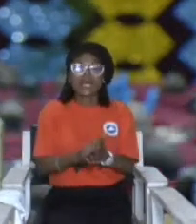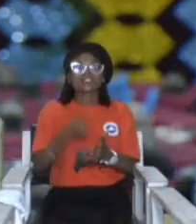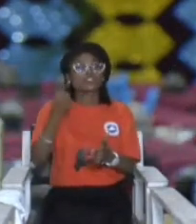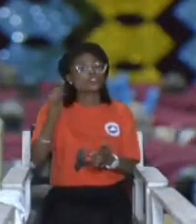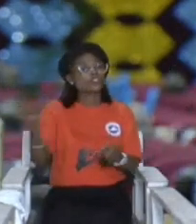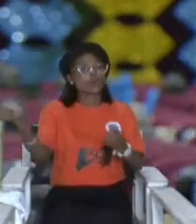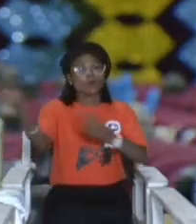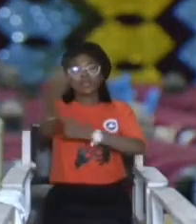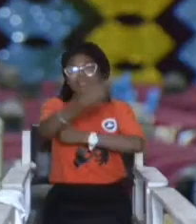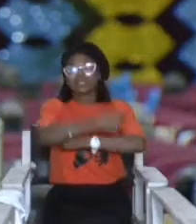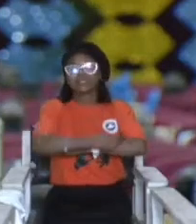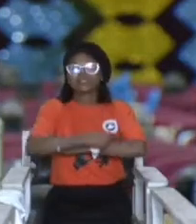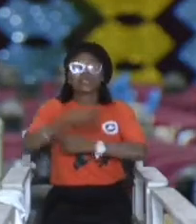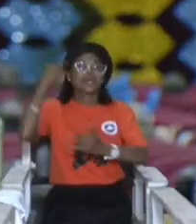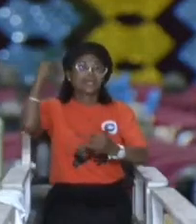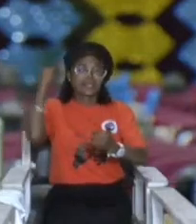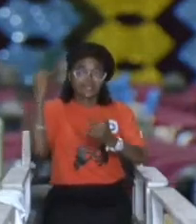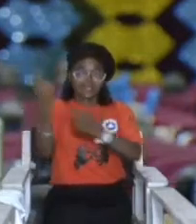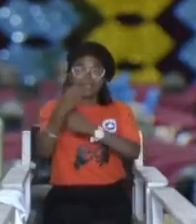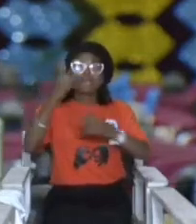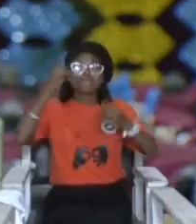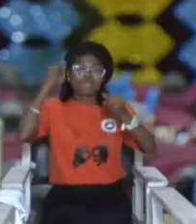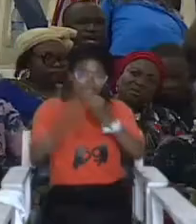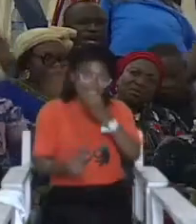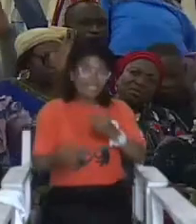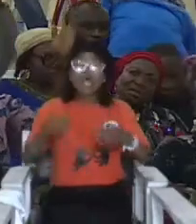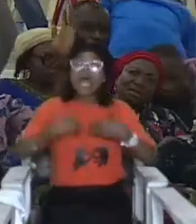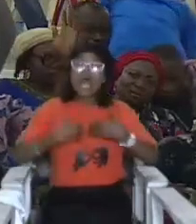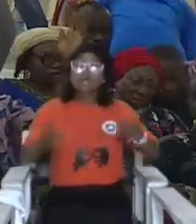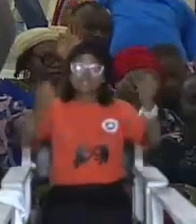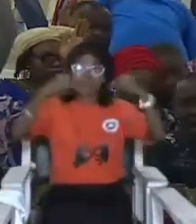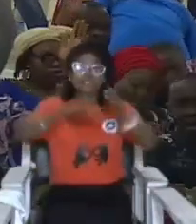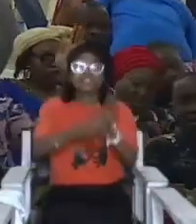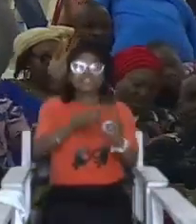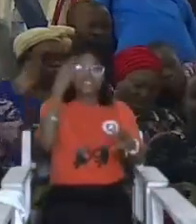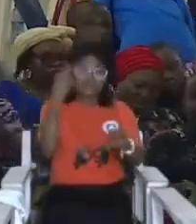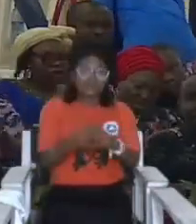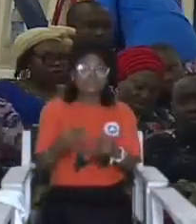day finally has come in the name of Jesus.